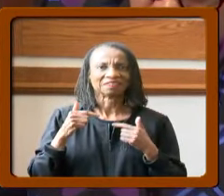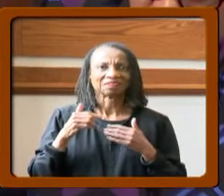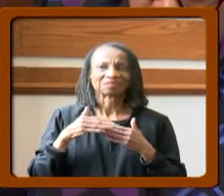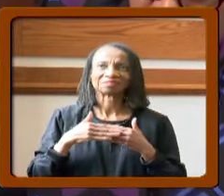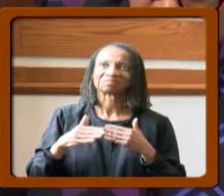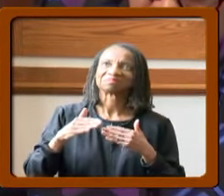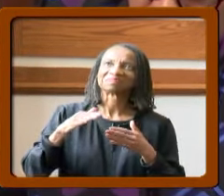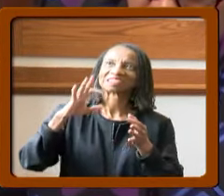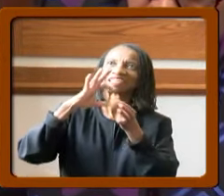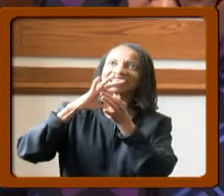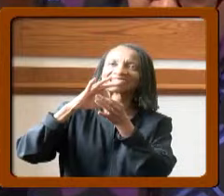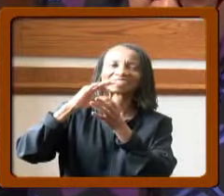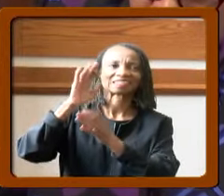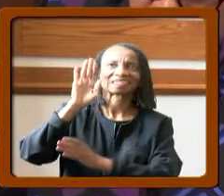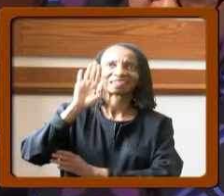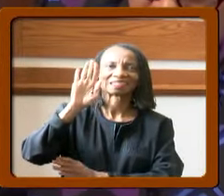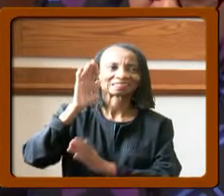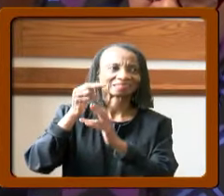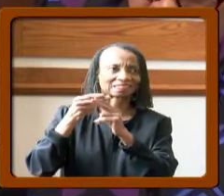in his name.